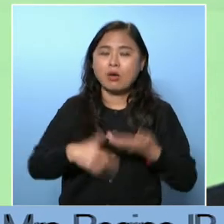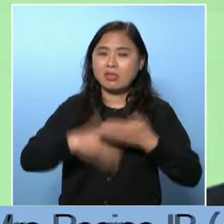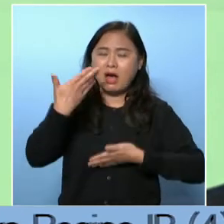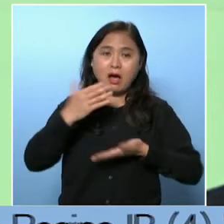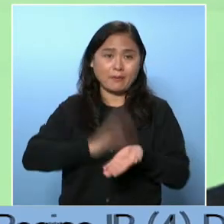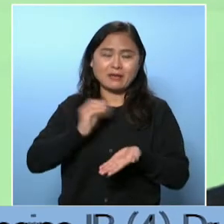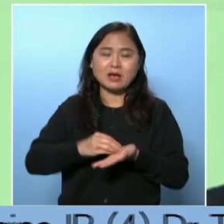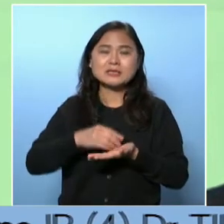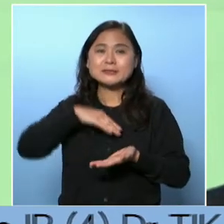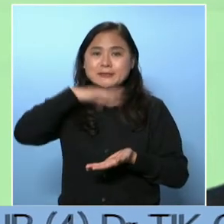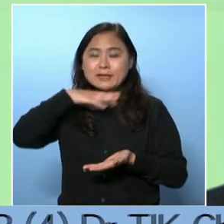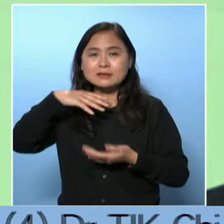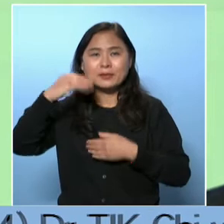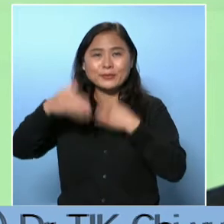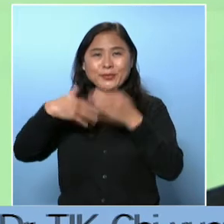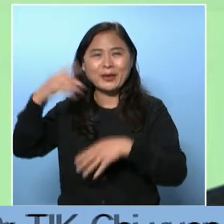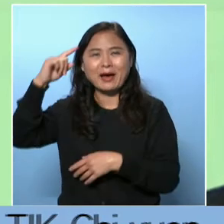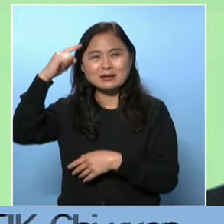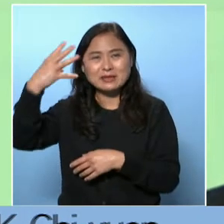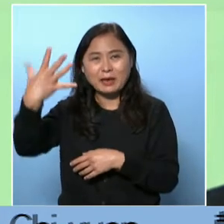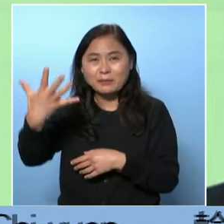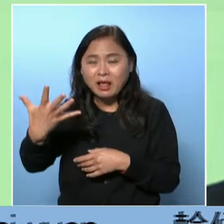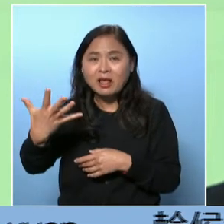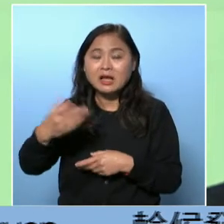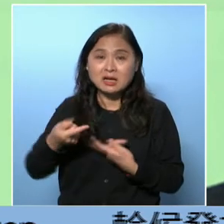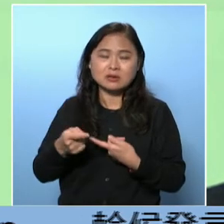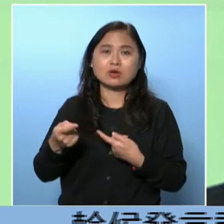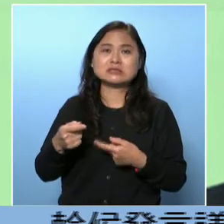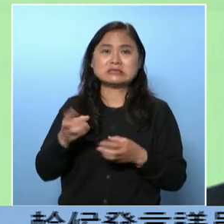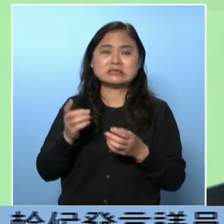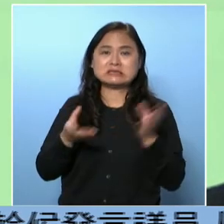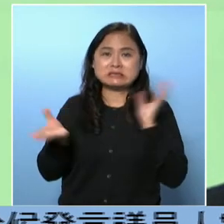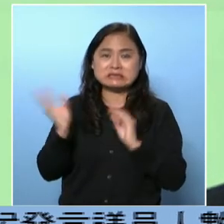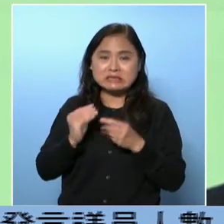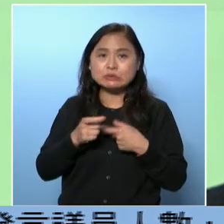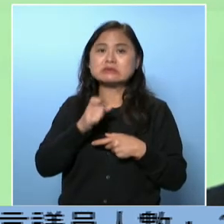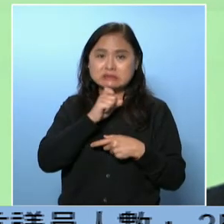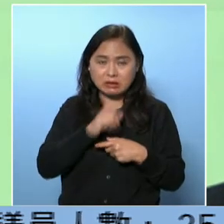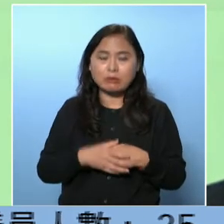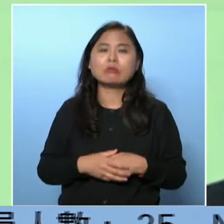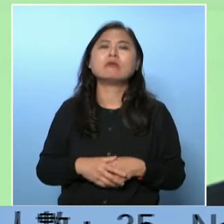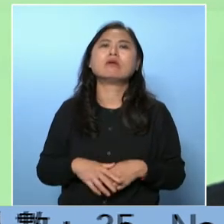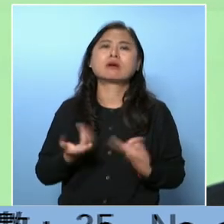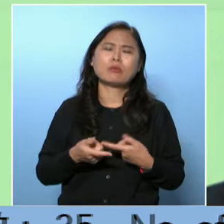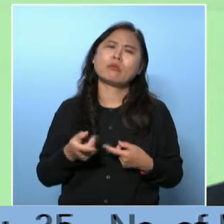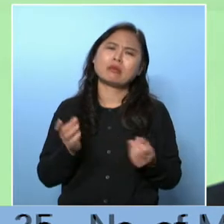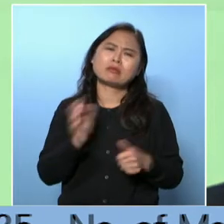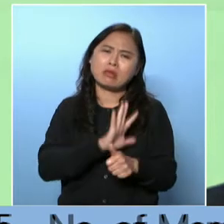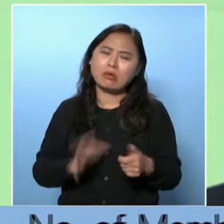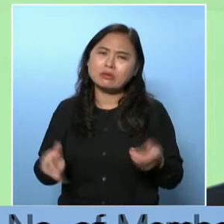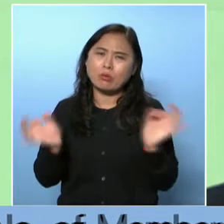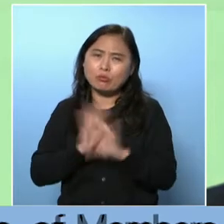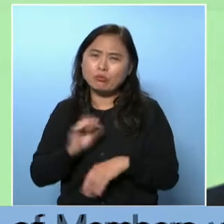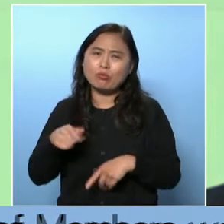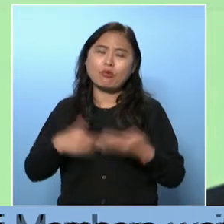not updated very timely. Sometimes it will take 4 to 5 days to update the list of affected